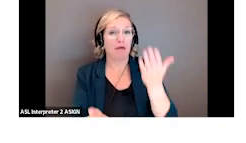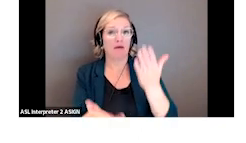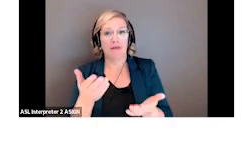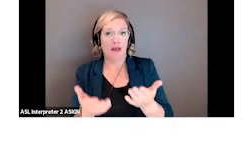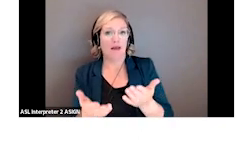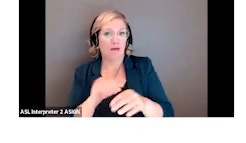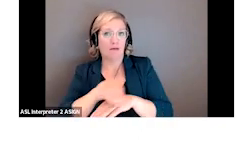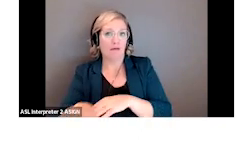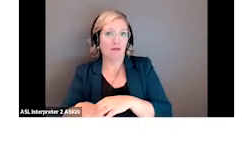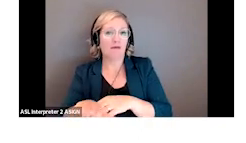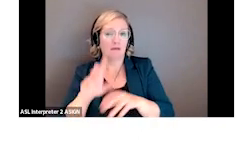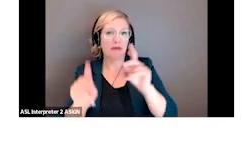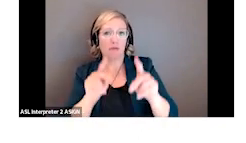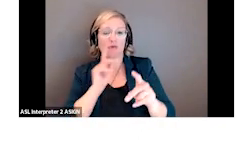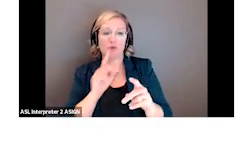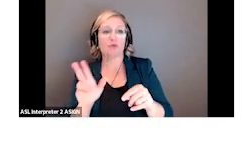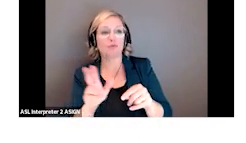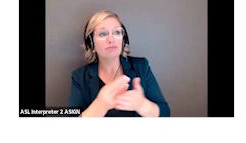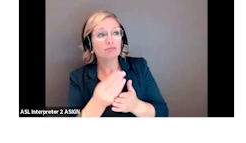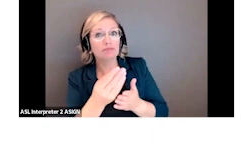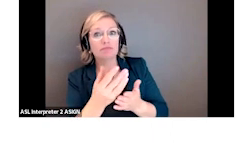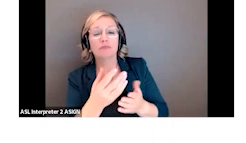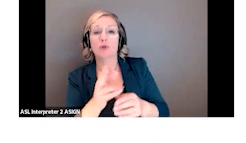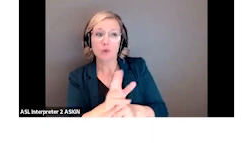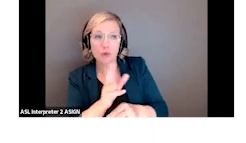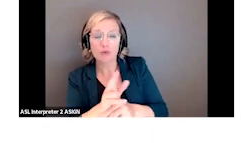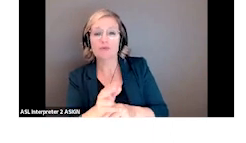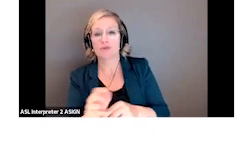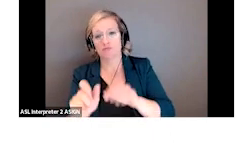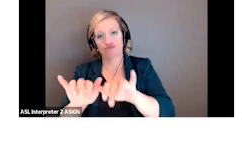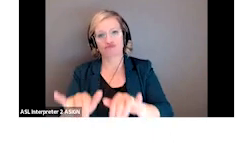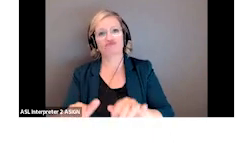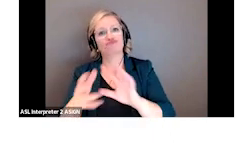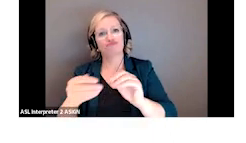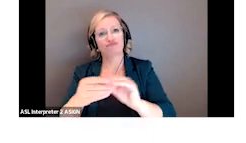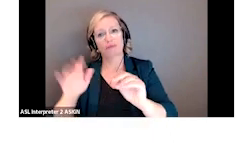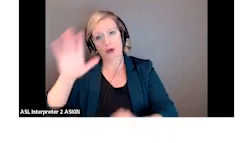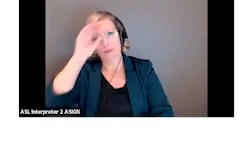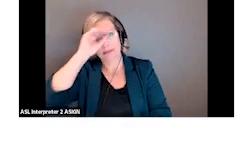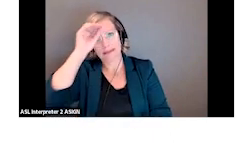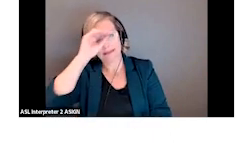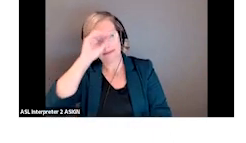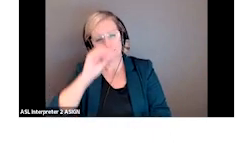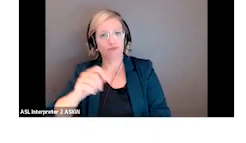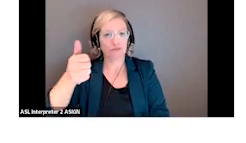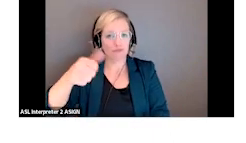increase. Other than a very manual process of having them, put it on